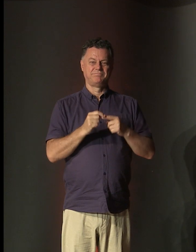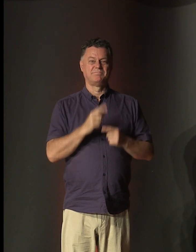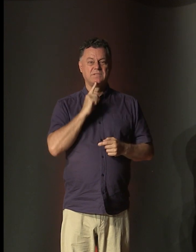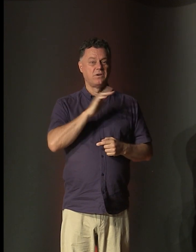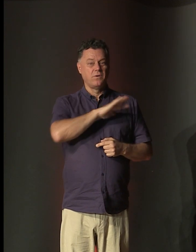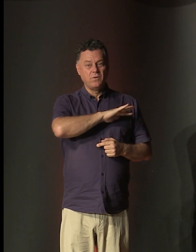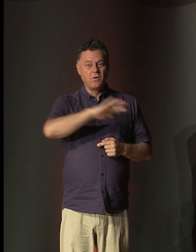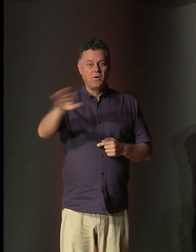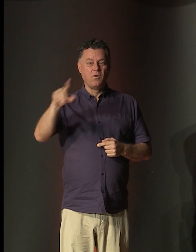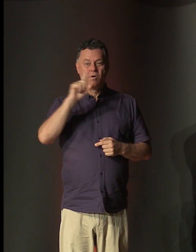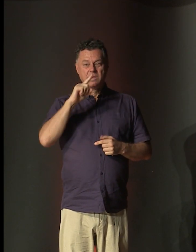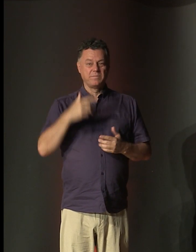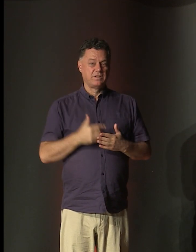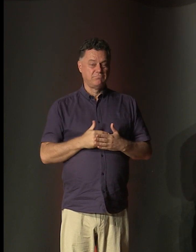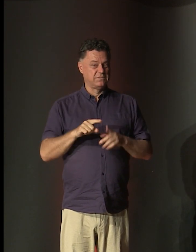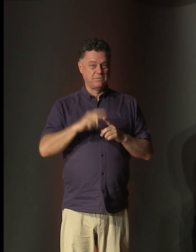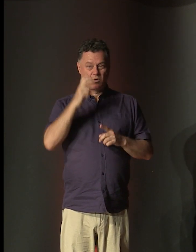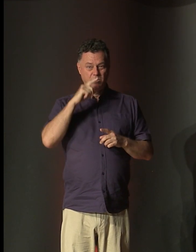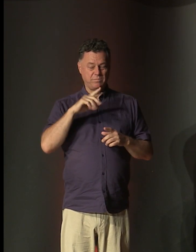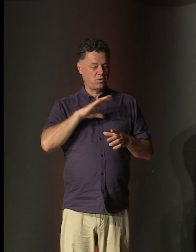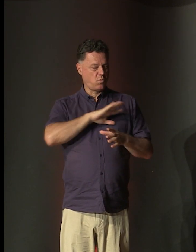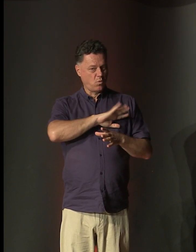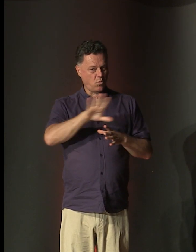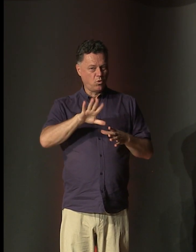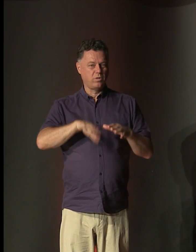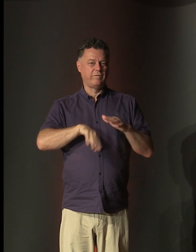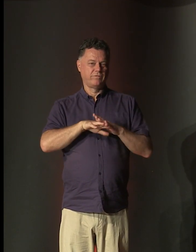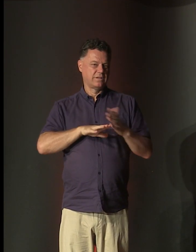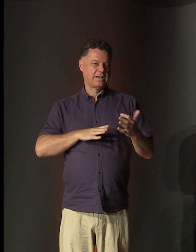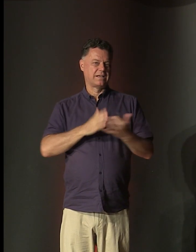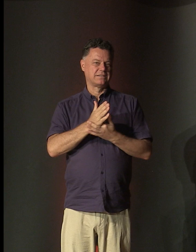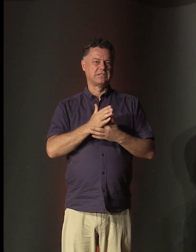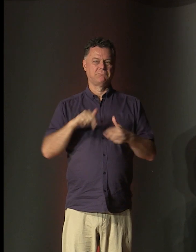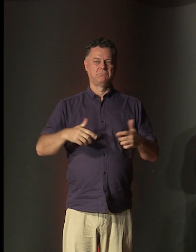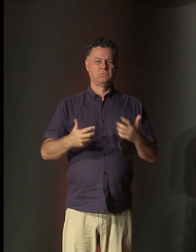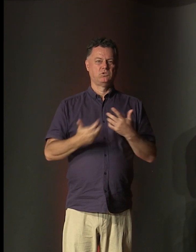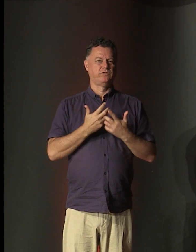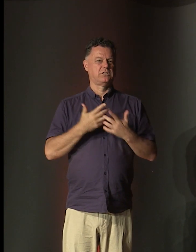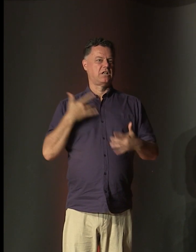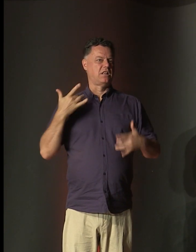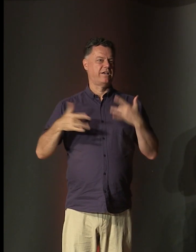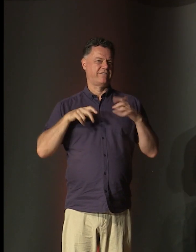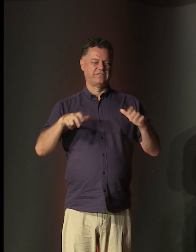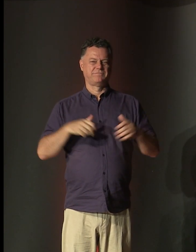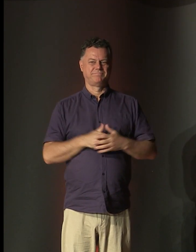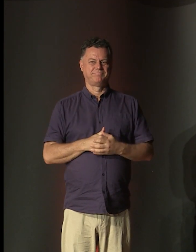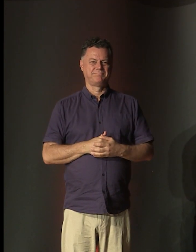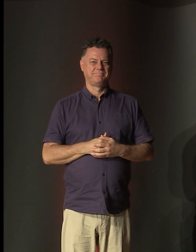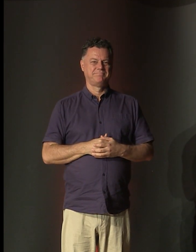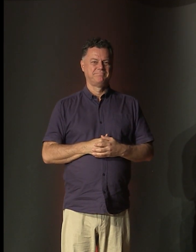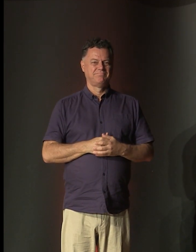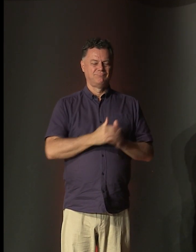All people, older people included, should have access to all of the activities of the university. And so you